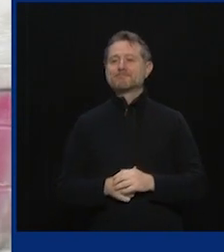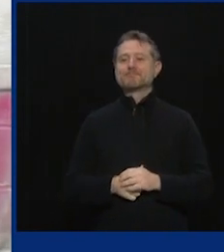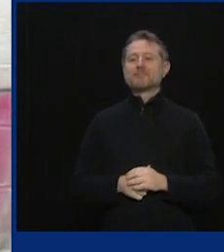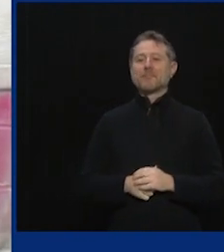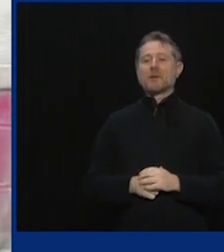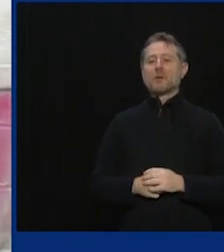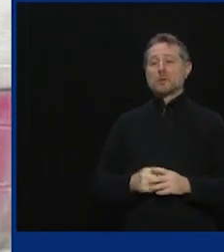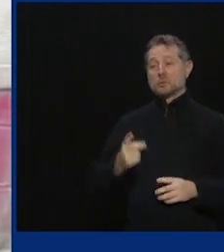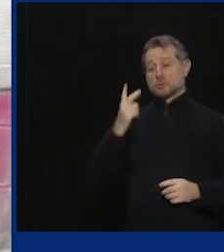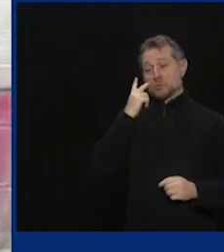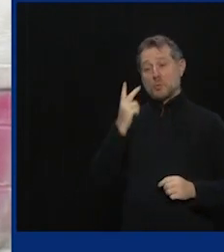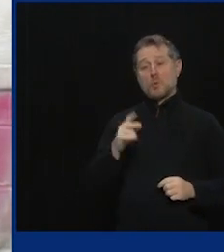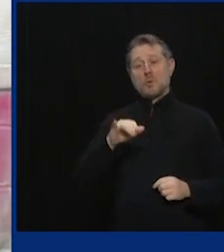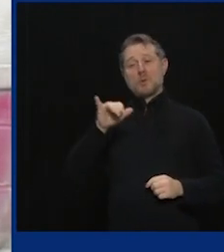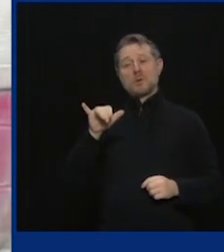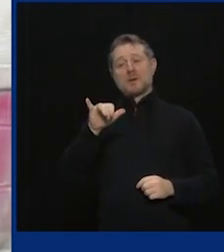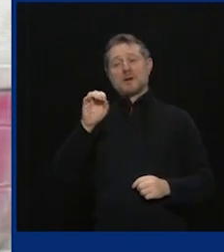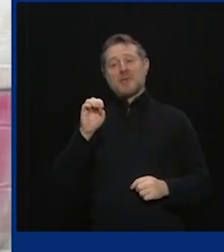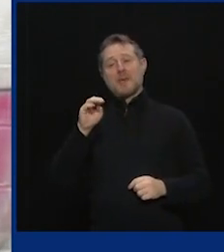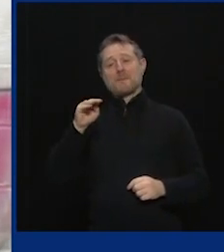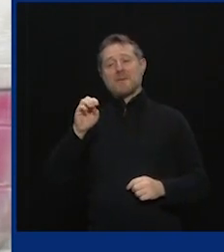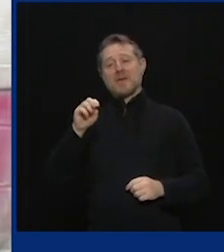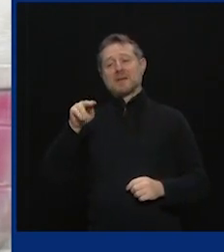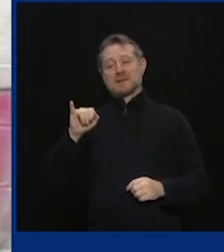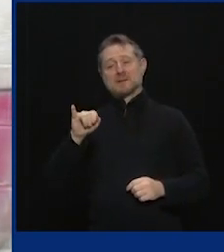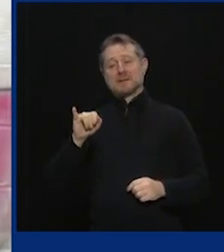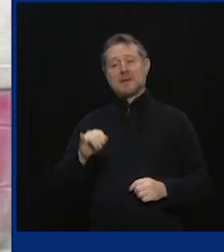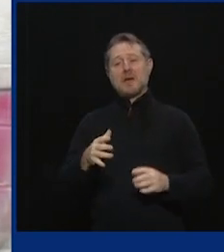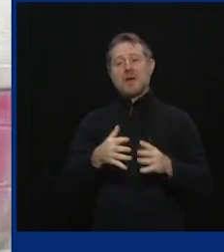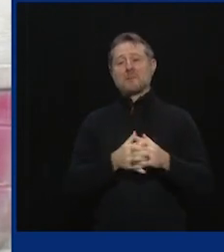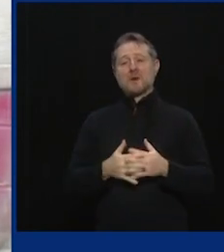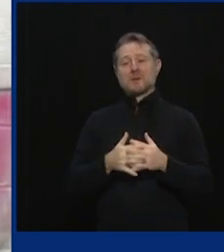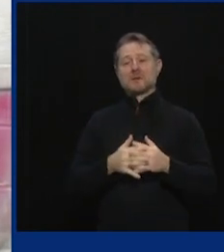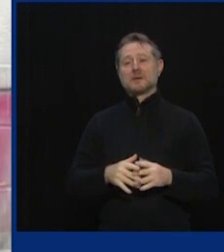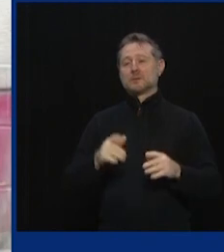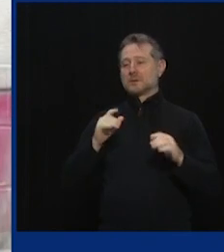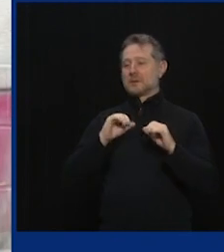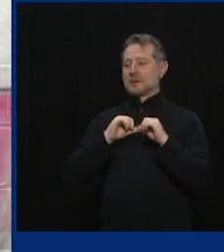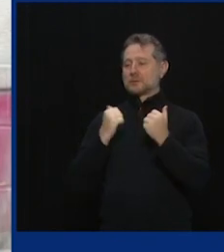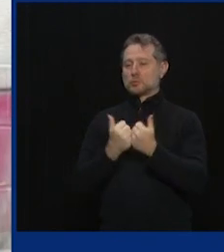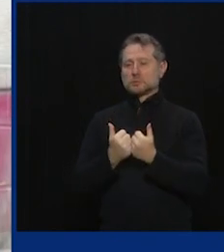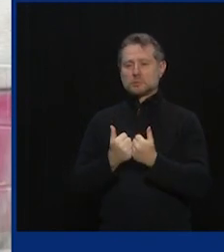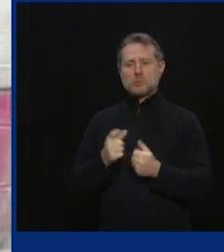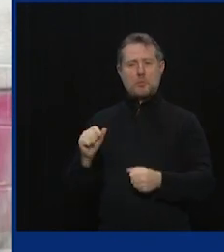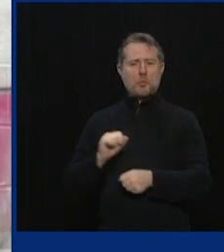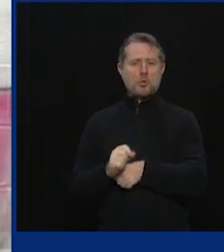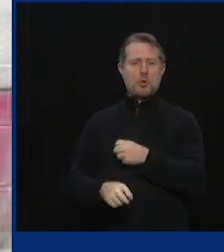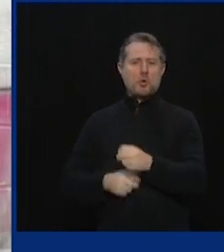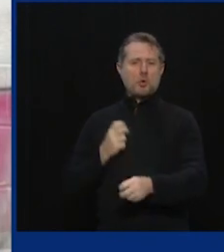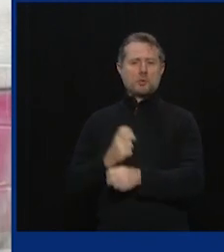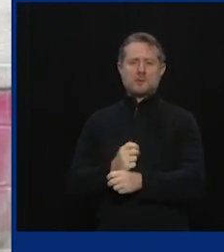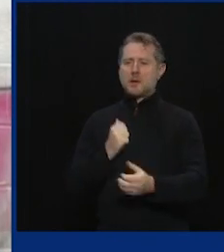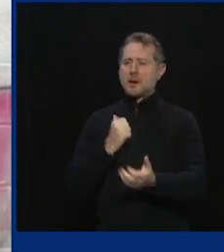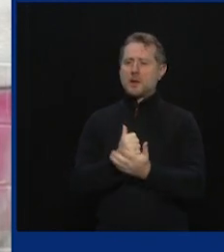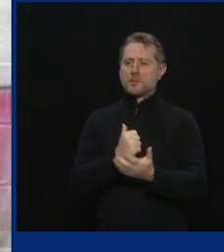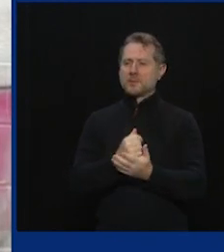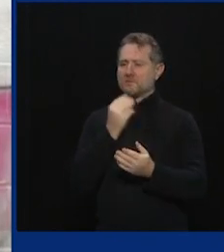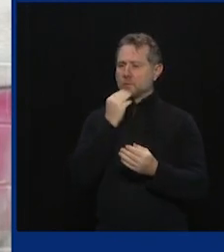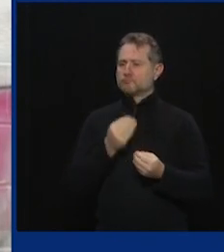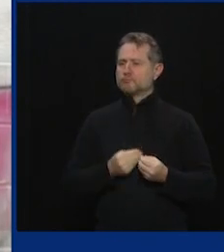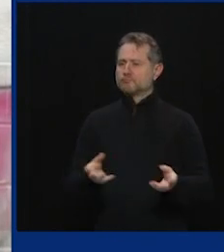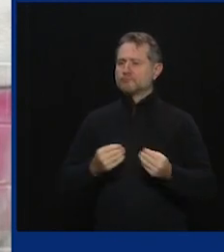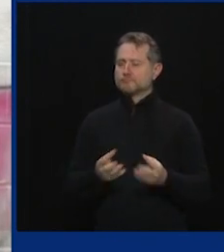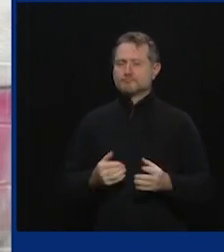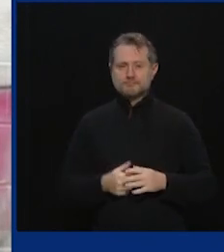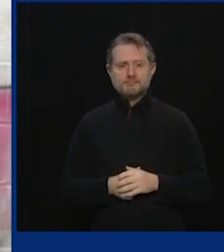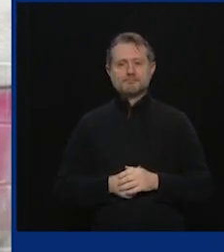Merchants Association is here. They've been working tirelessly during this pandemic to assist with food distribution. I'd